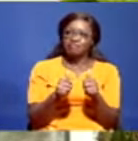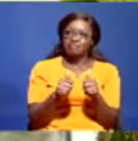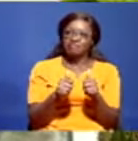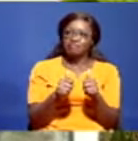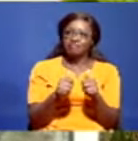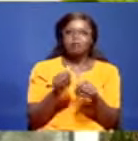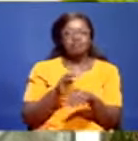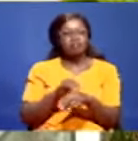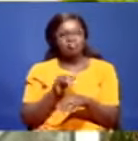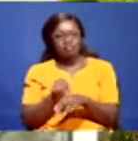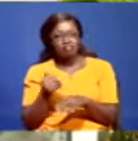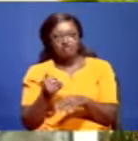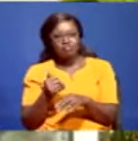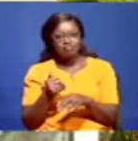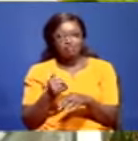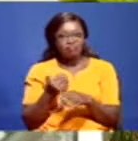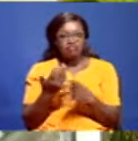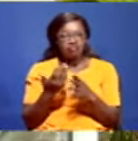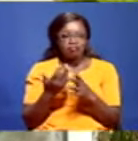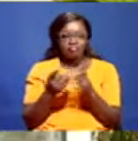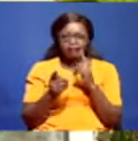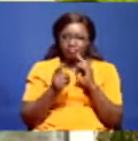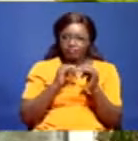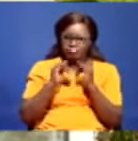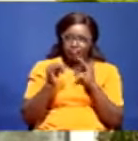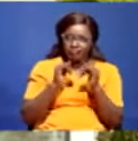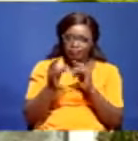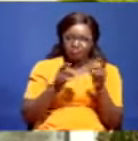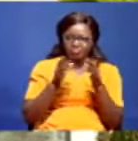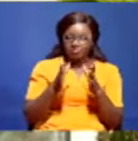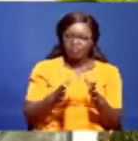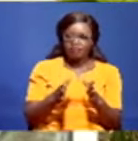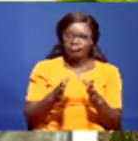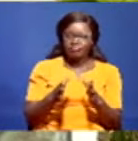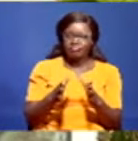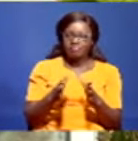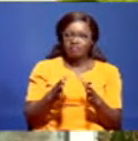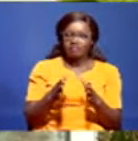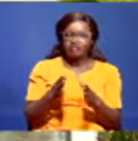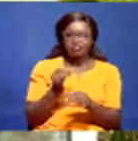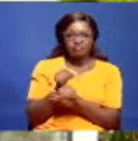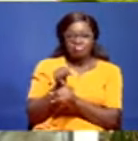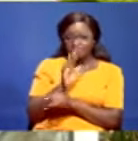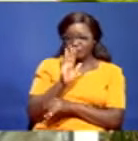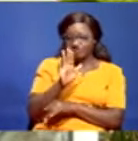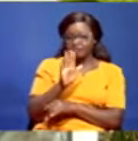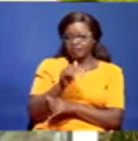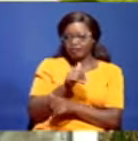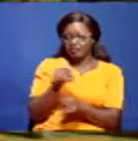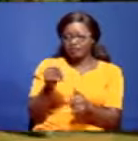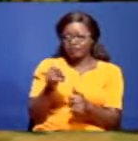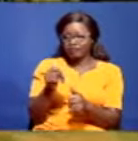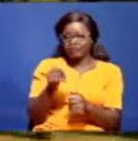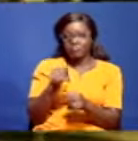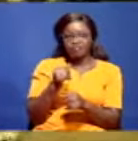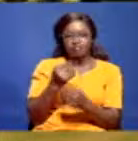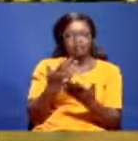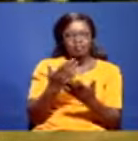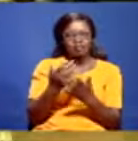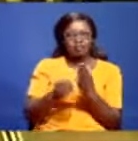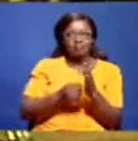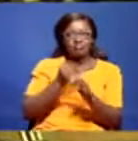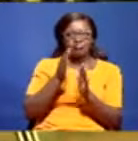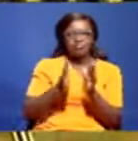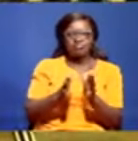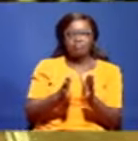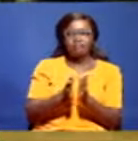auditions. Casting director Bonaprota Svinskarani did his job, got actors. And I can tell you